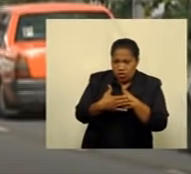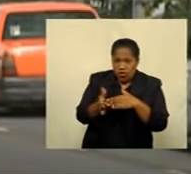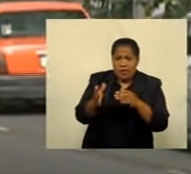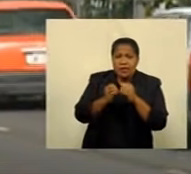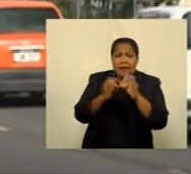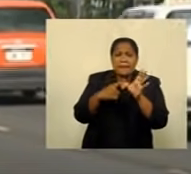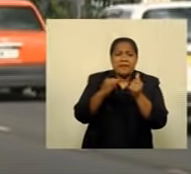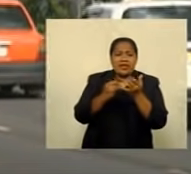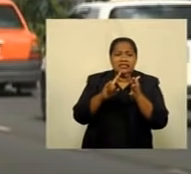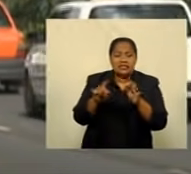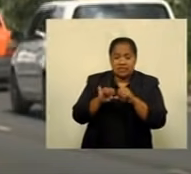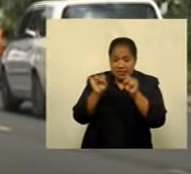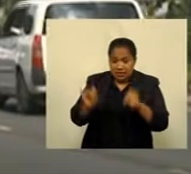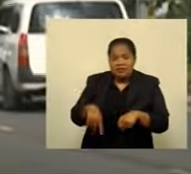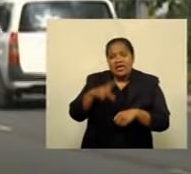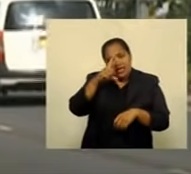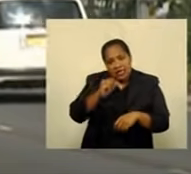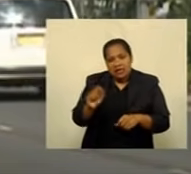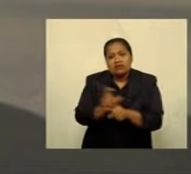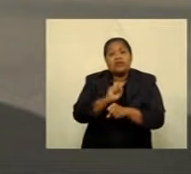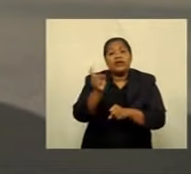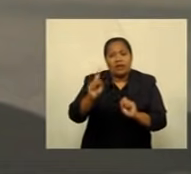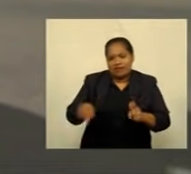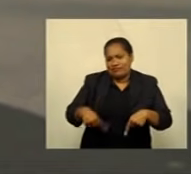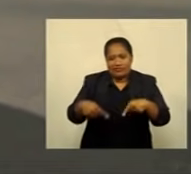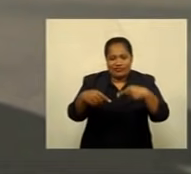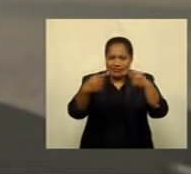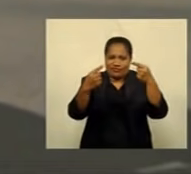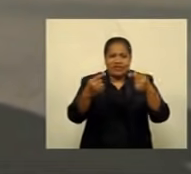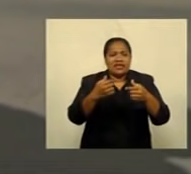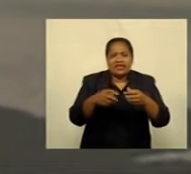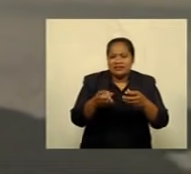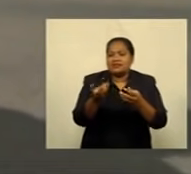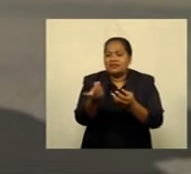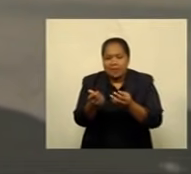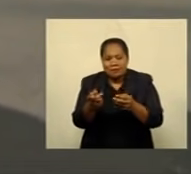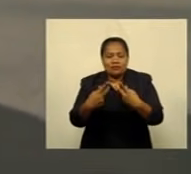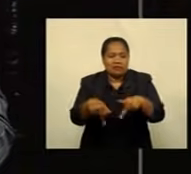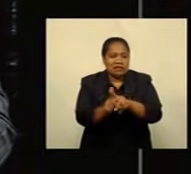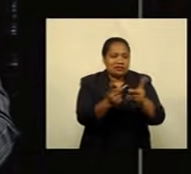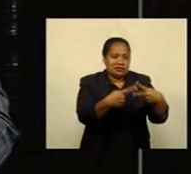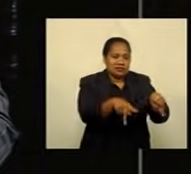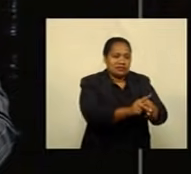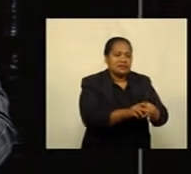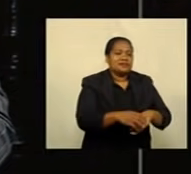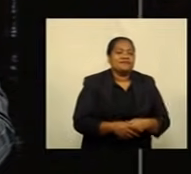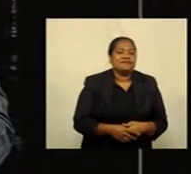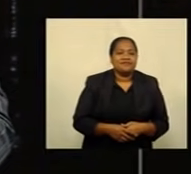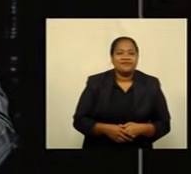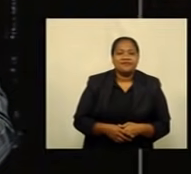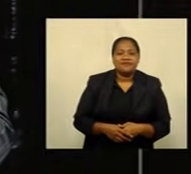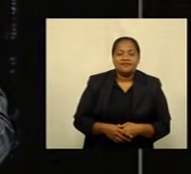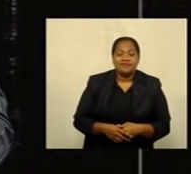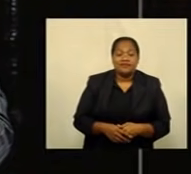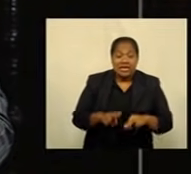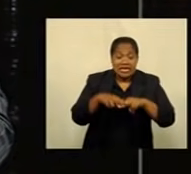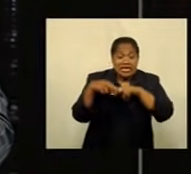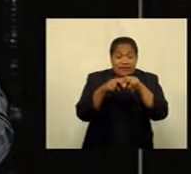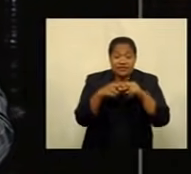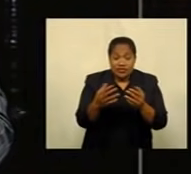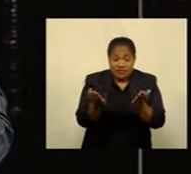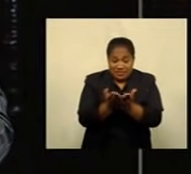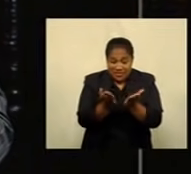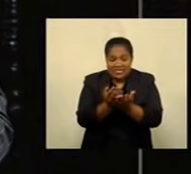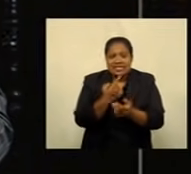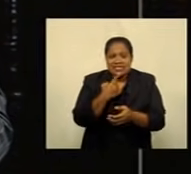cause disputes at various bases. Philip Naikaso, FBC News. The Fiji Muslim League says followers of